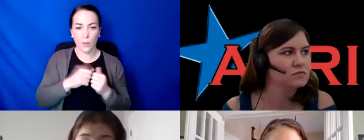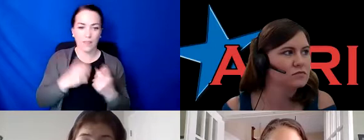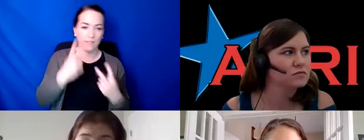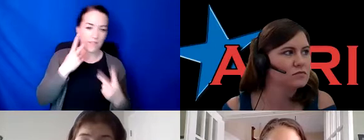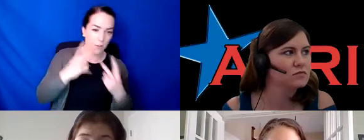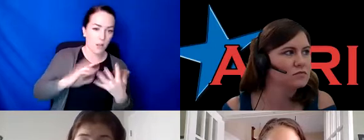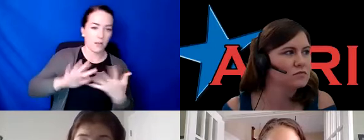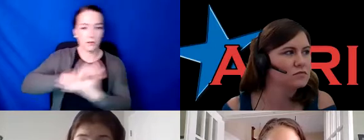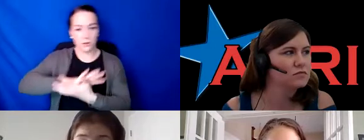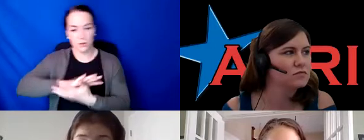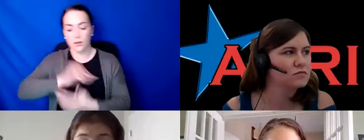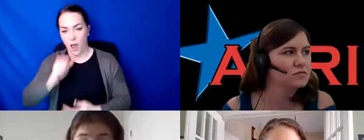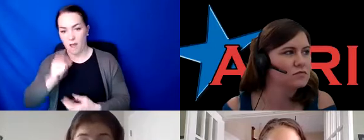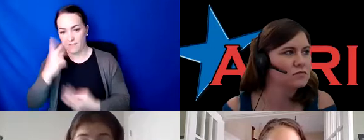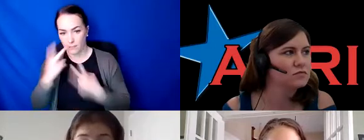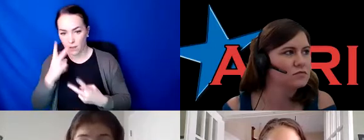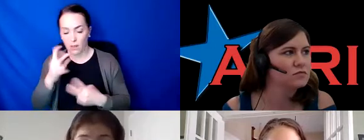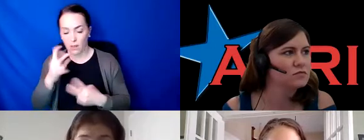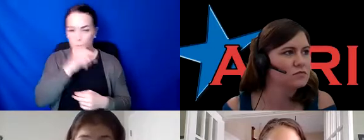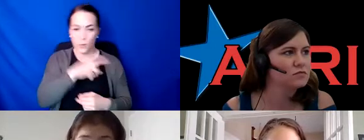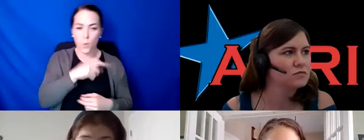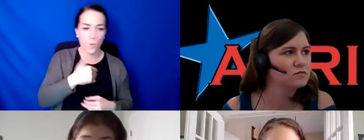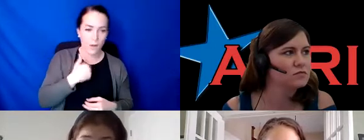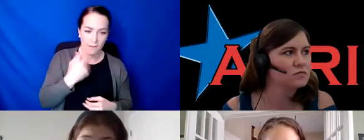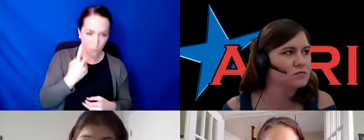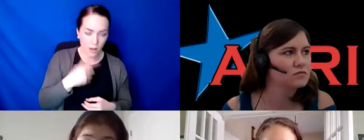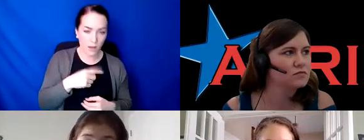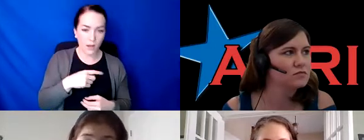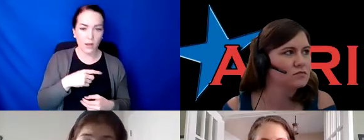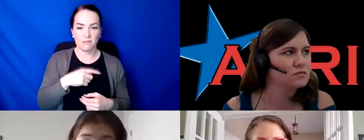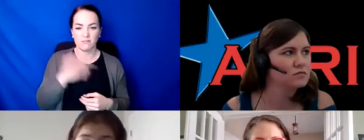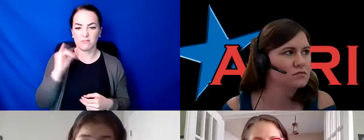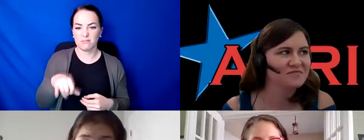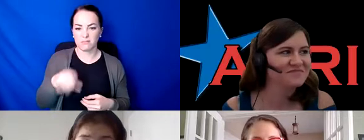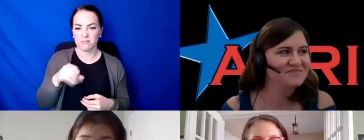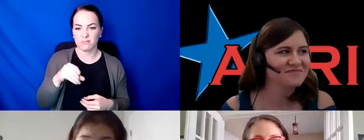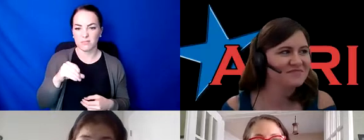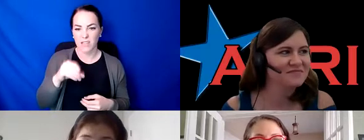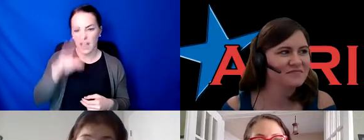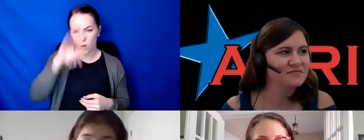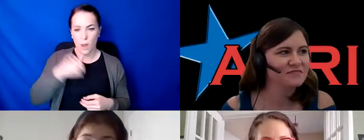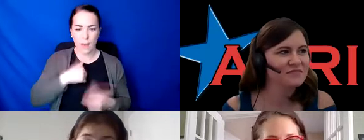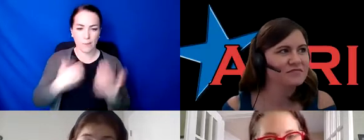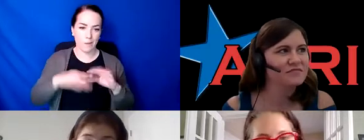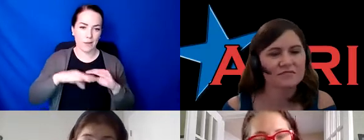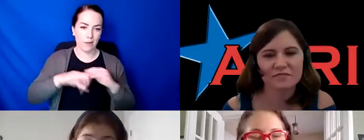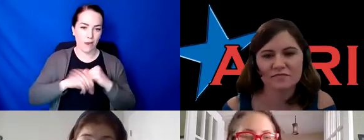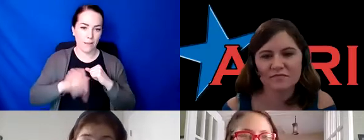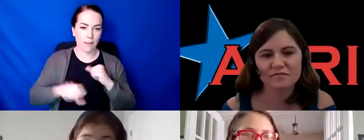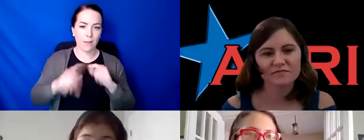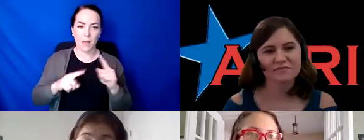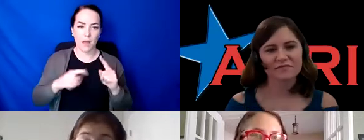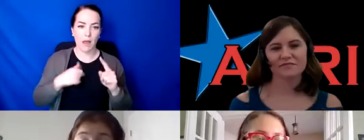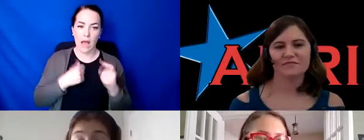people assuming you don't have one, or if I know I'm like probably rambling, but I just want to say I totally get it.